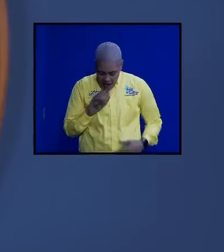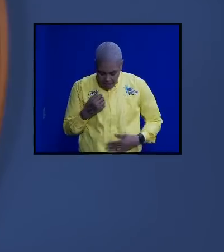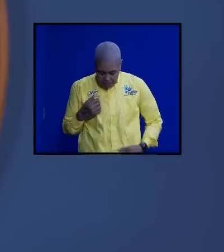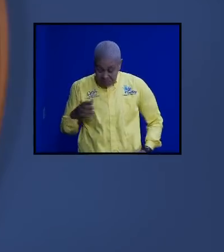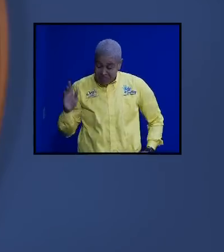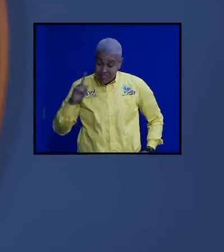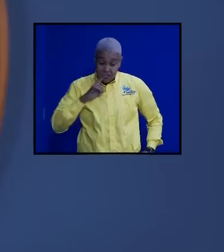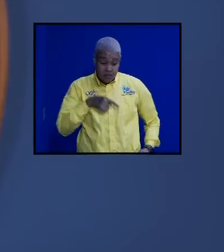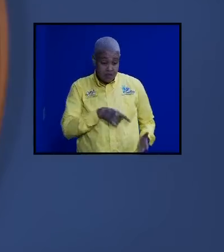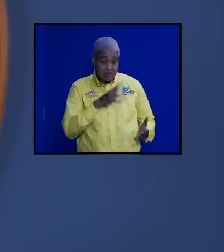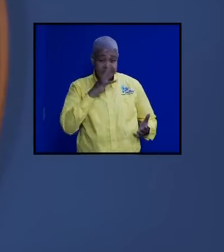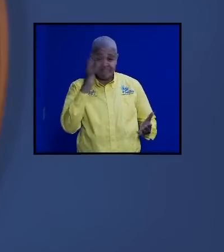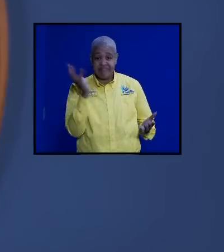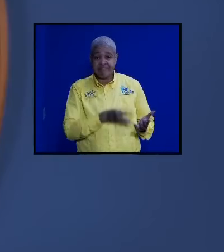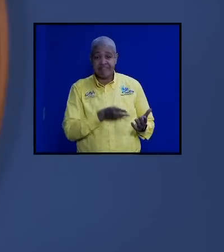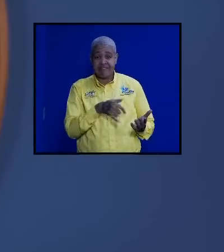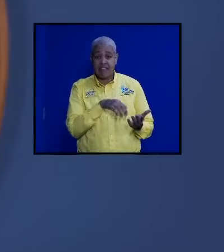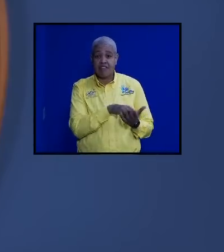Totally ignores.